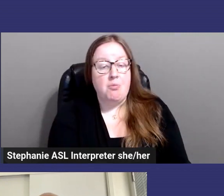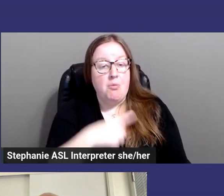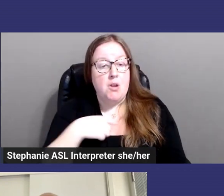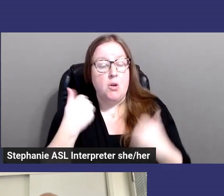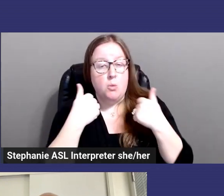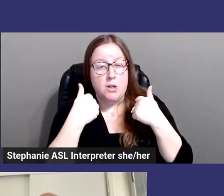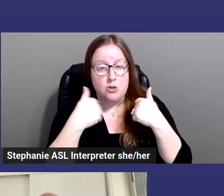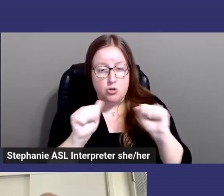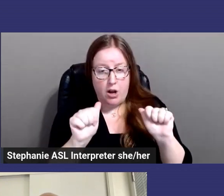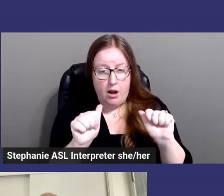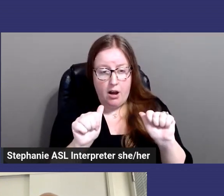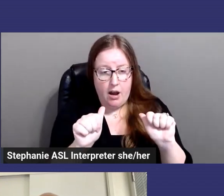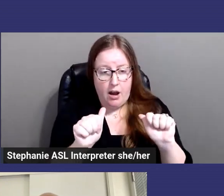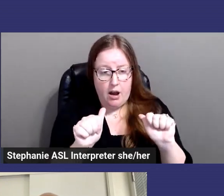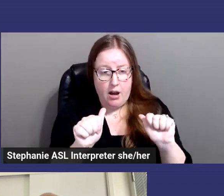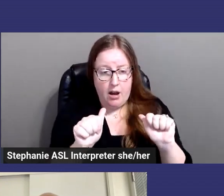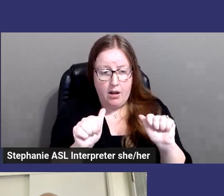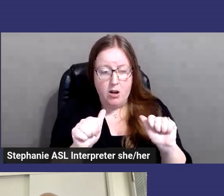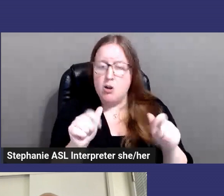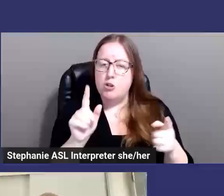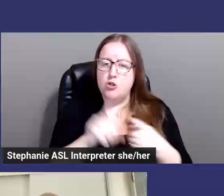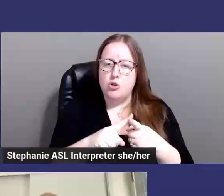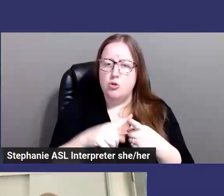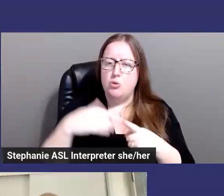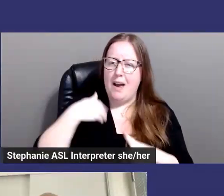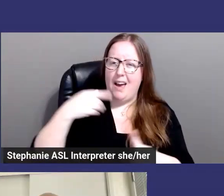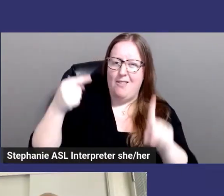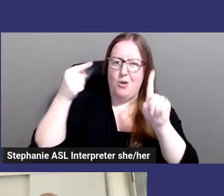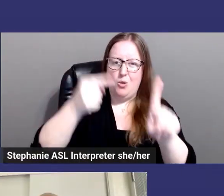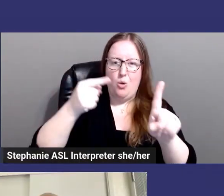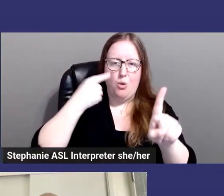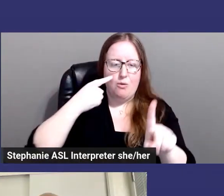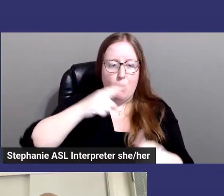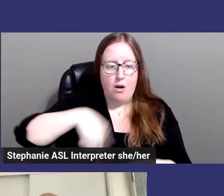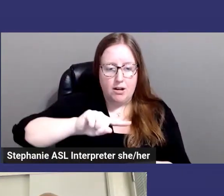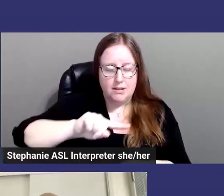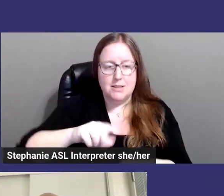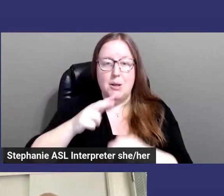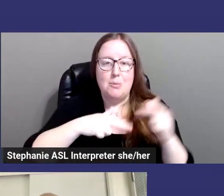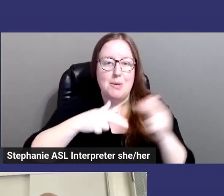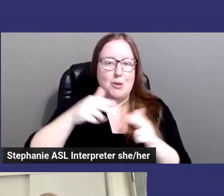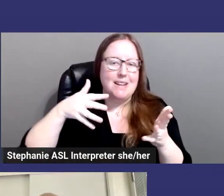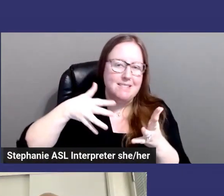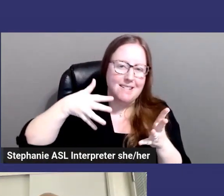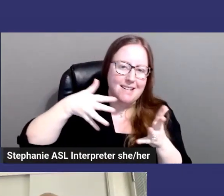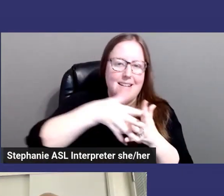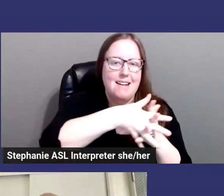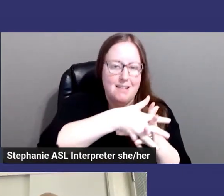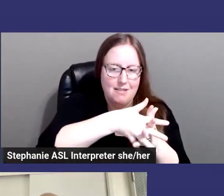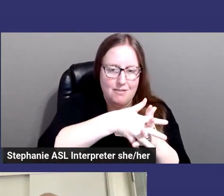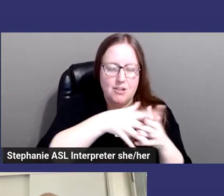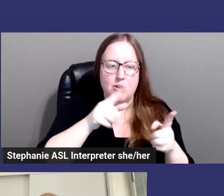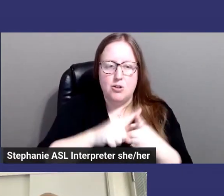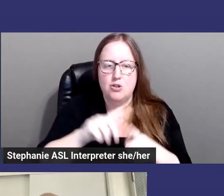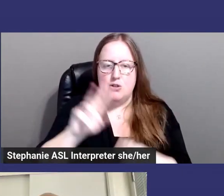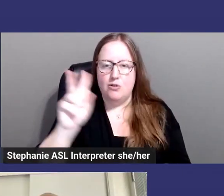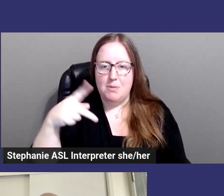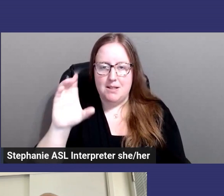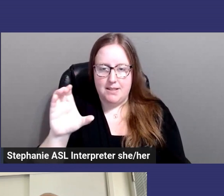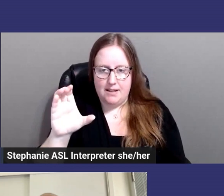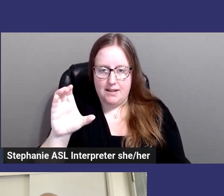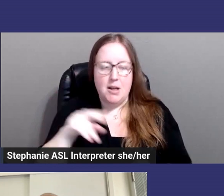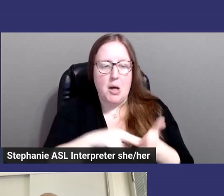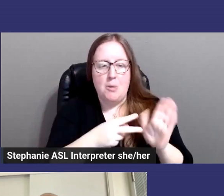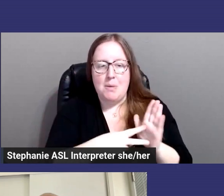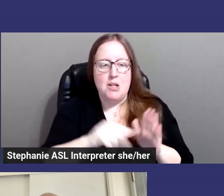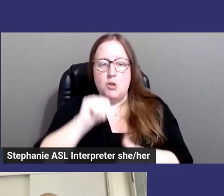keep as kind of a tenet for ours is building natively into VPC so that you don't necessarily